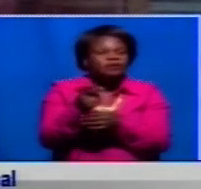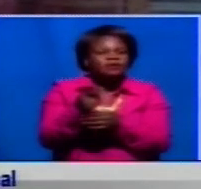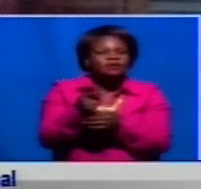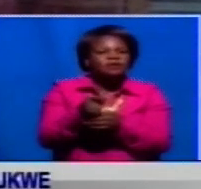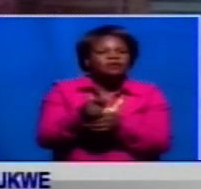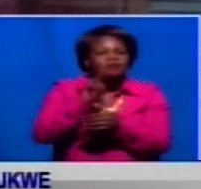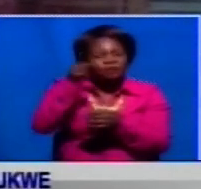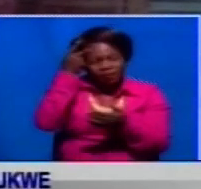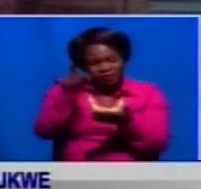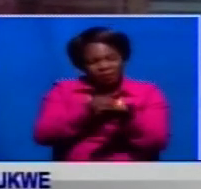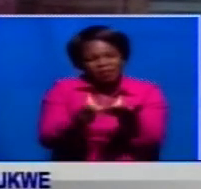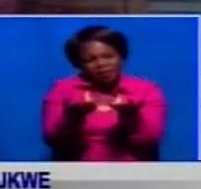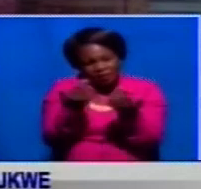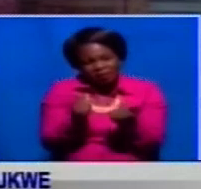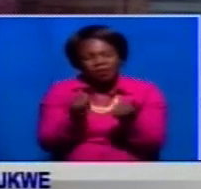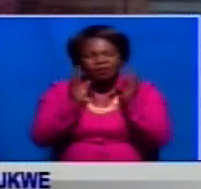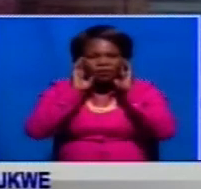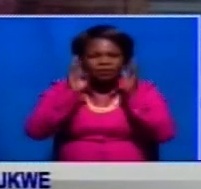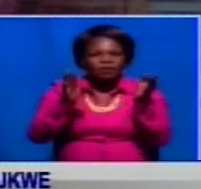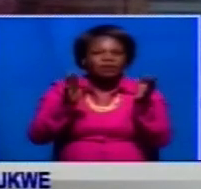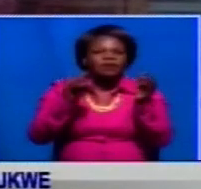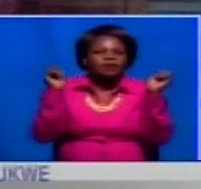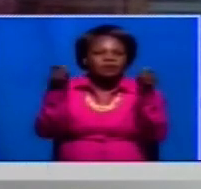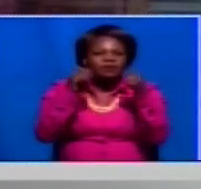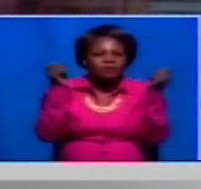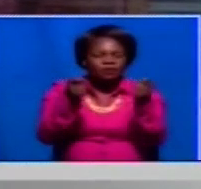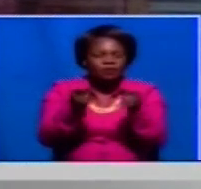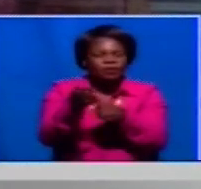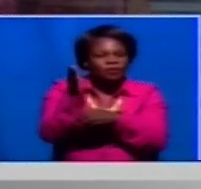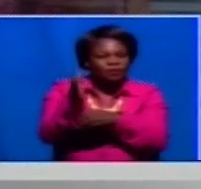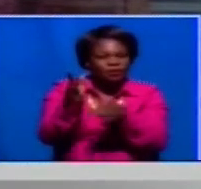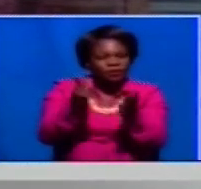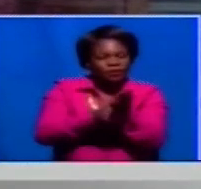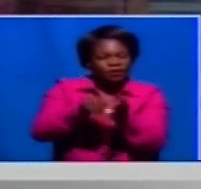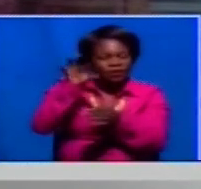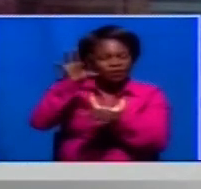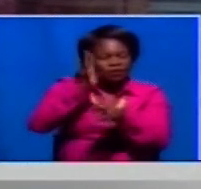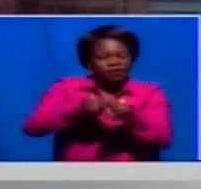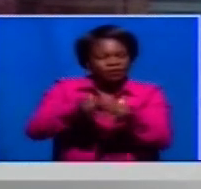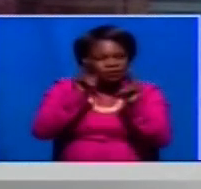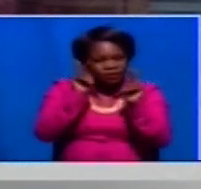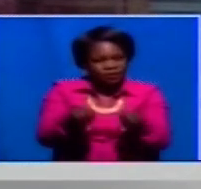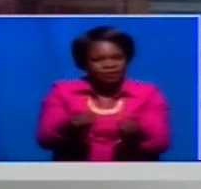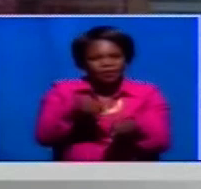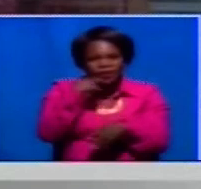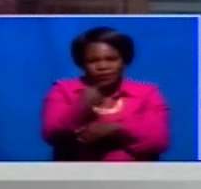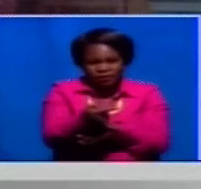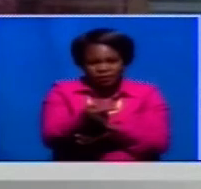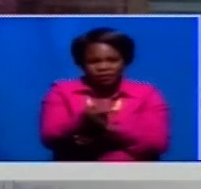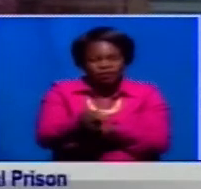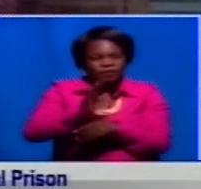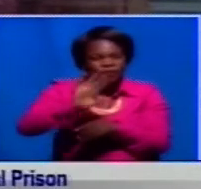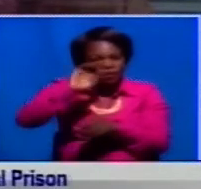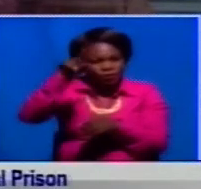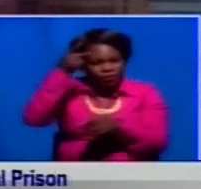to attend the ceremony. Meanwhile, the UPND Lusaka Province Chairperson Bob Sakahilo said his